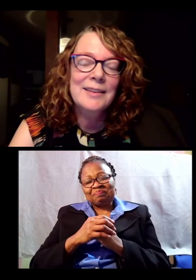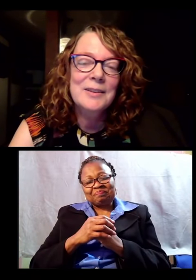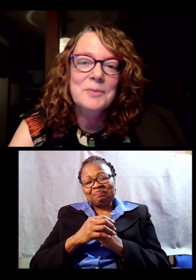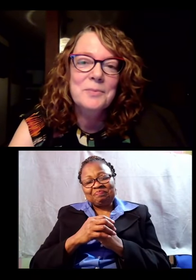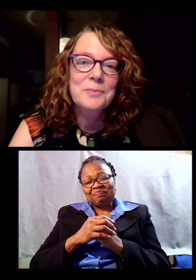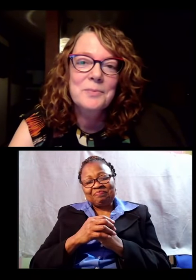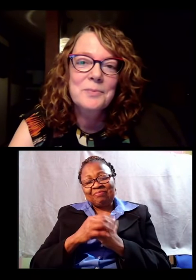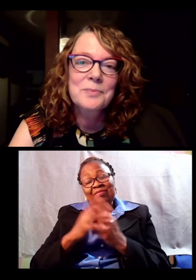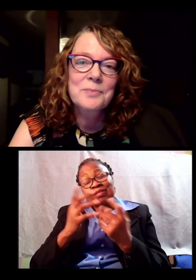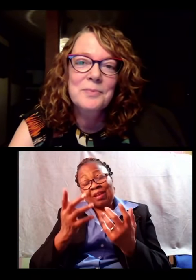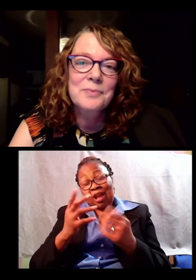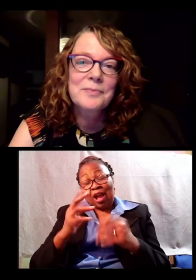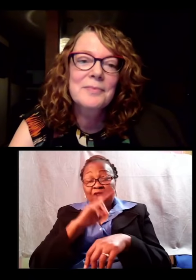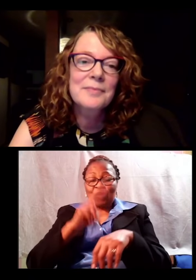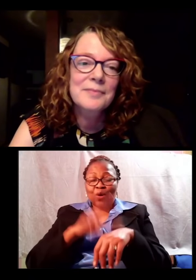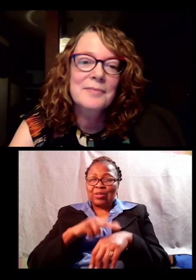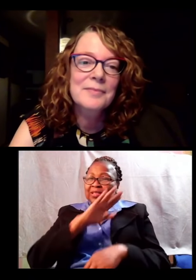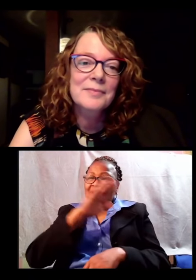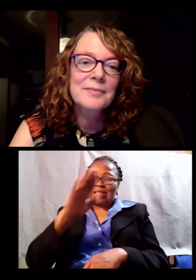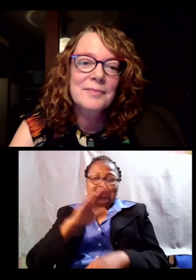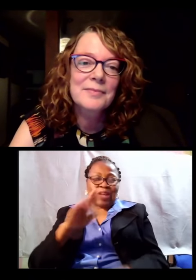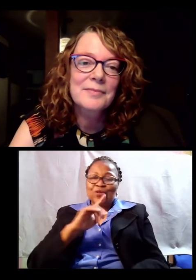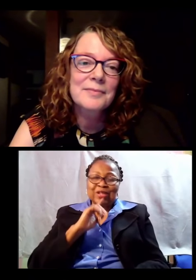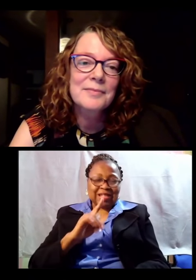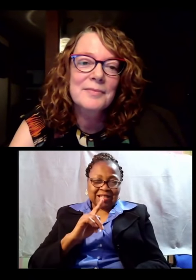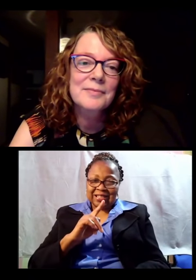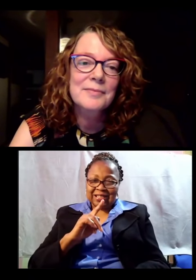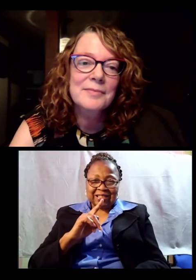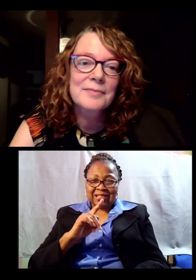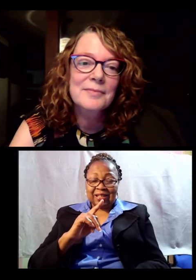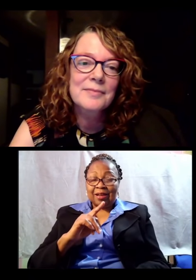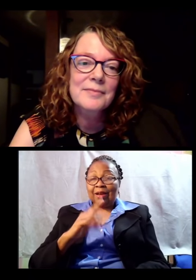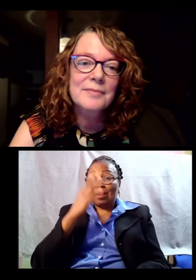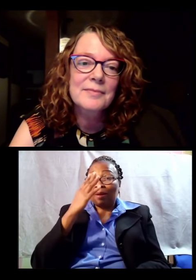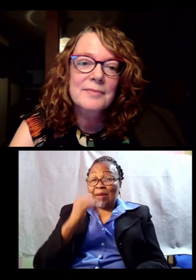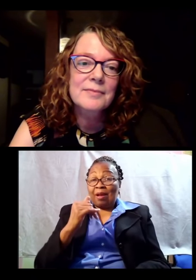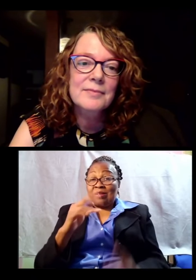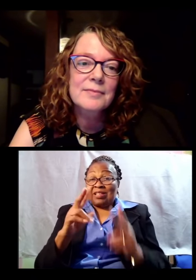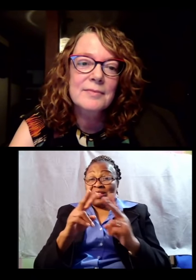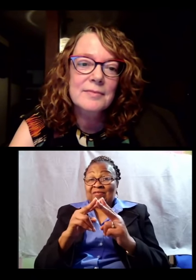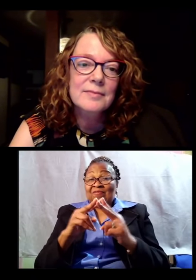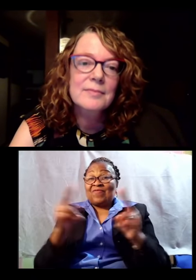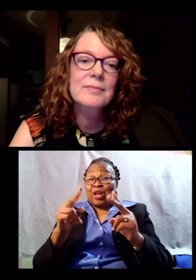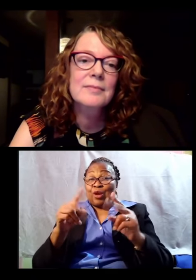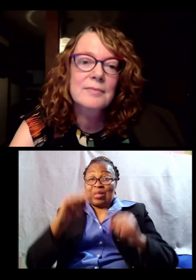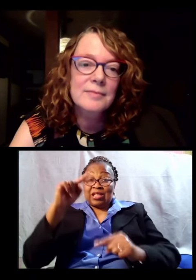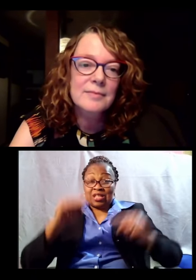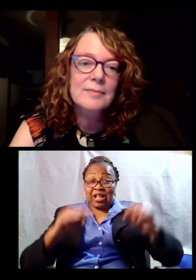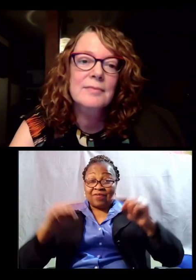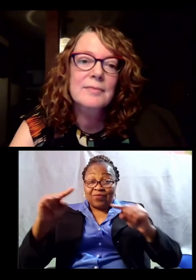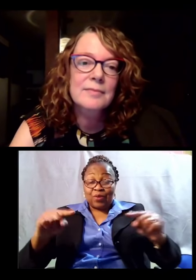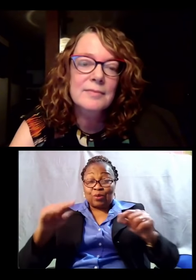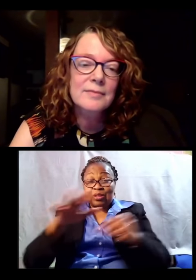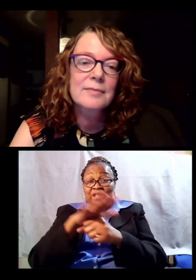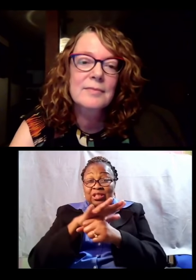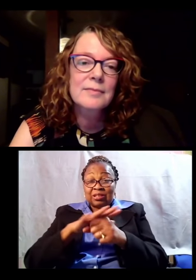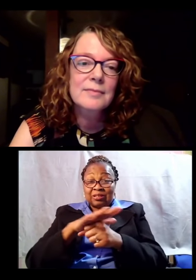And of course it never is. It's never over because it is a very diverse country,